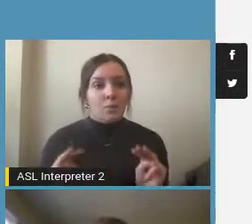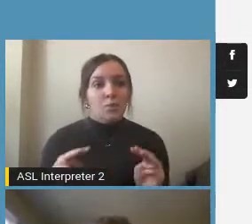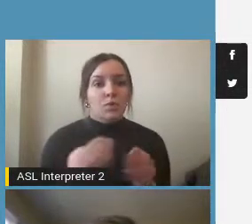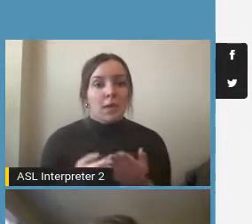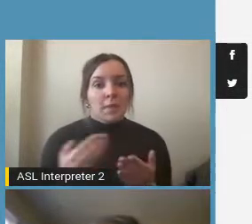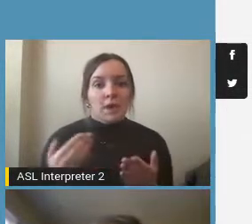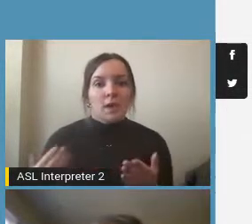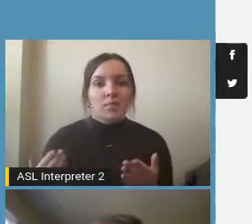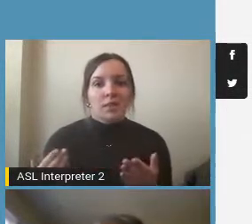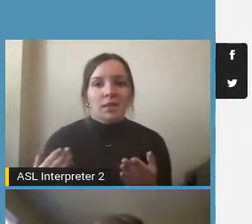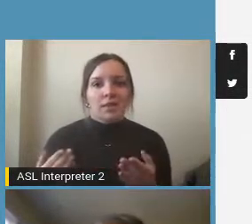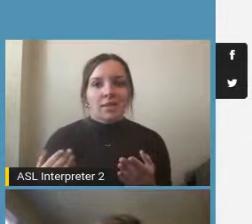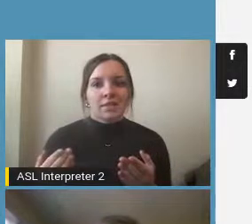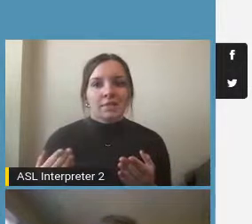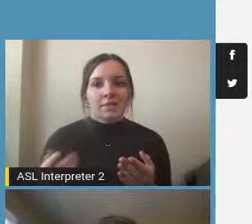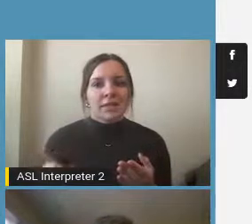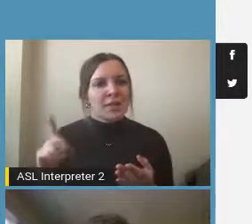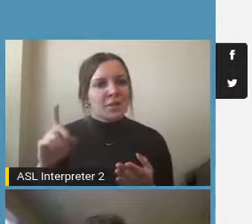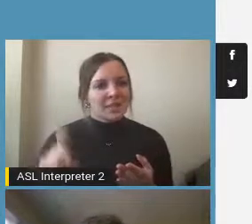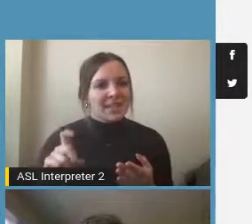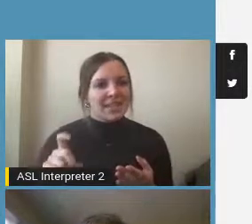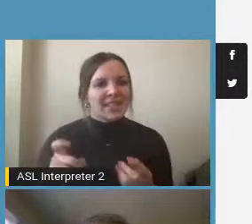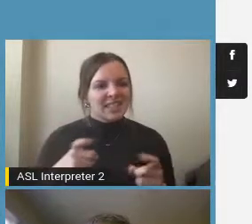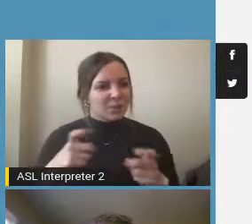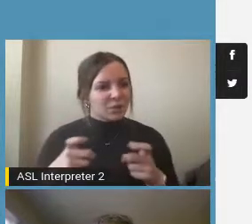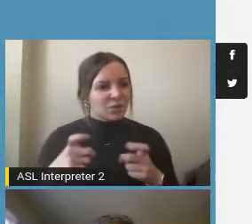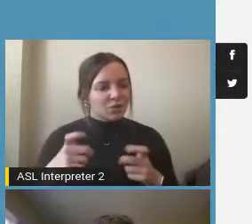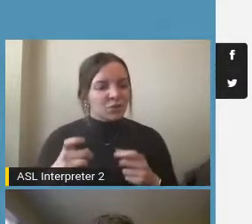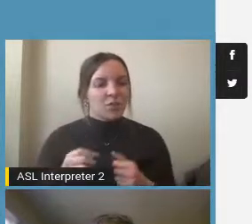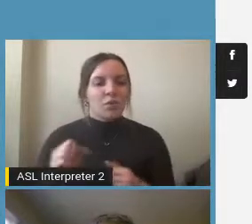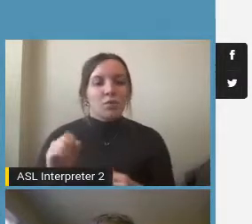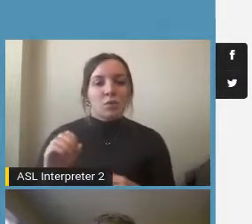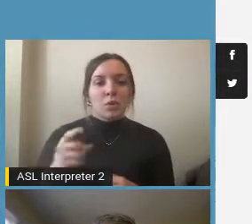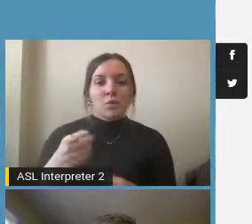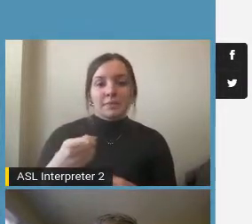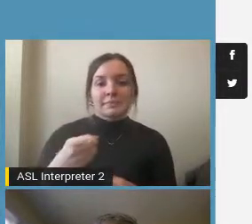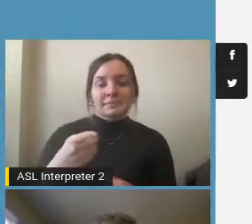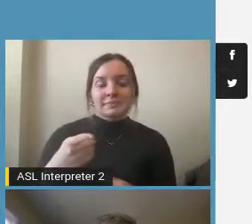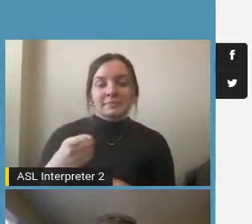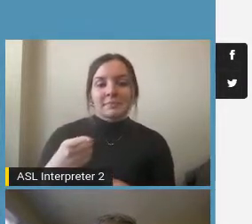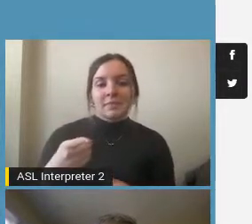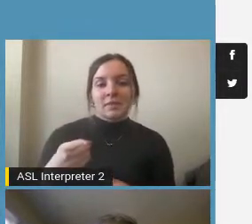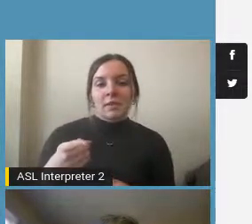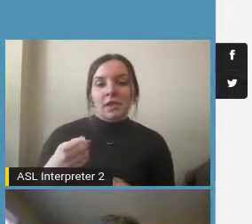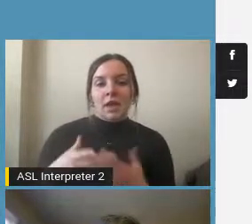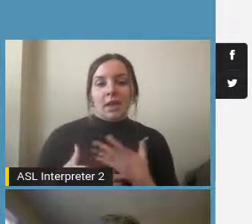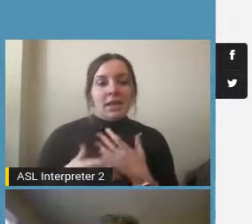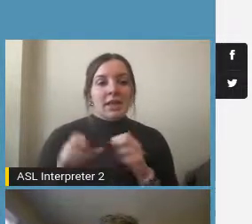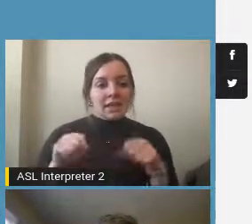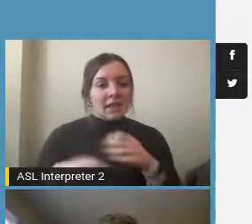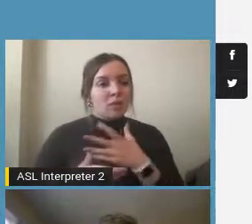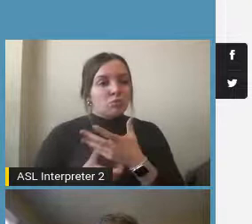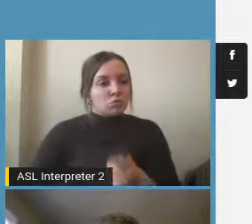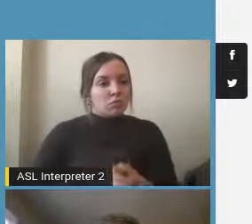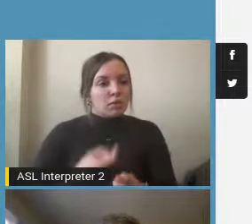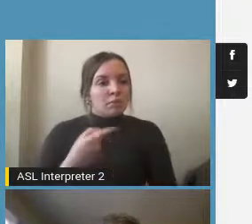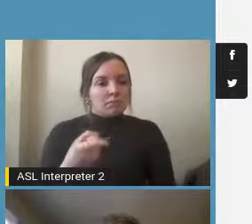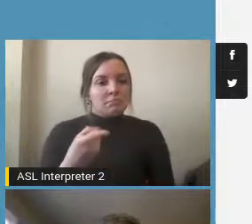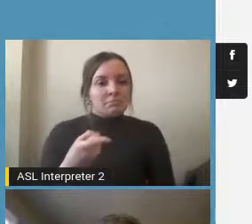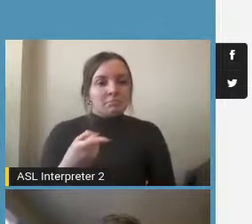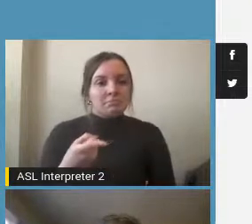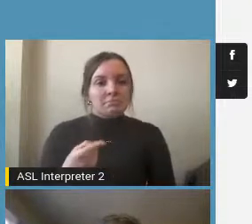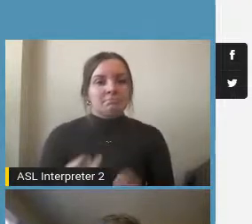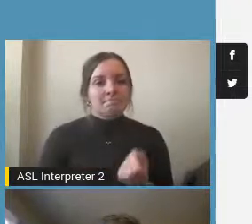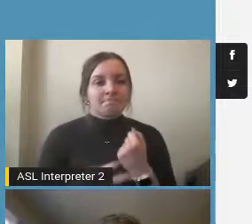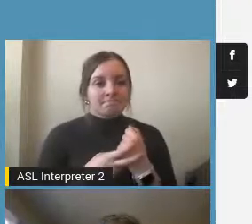out of your control. So this is a trusted partner for that purpose. We also see a lot